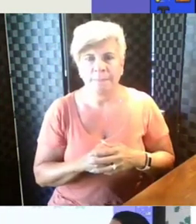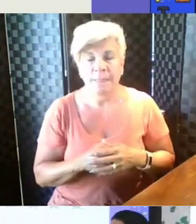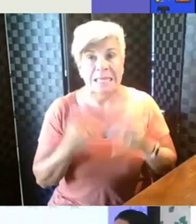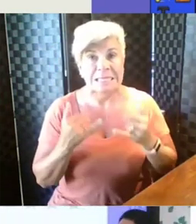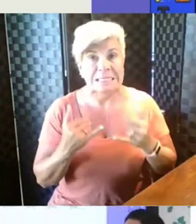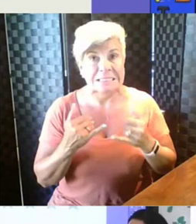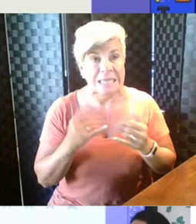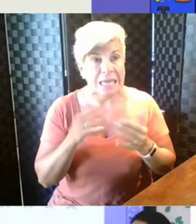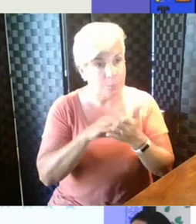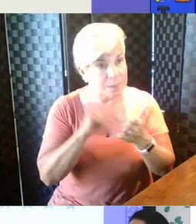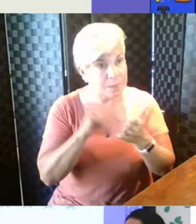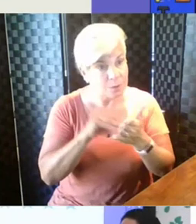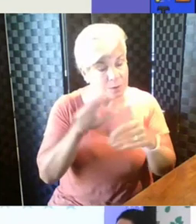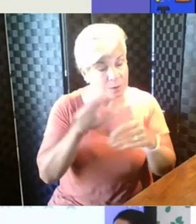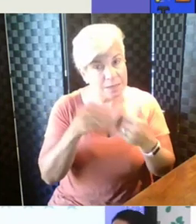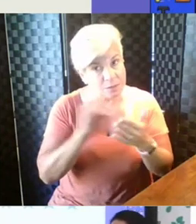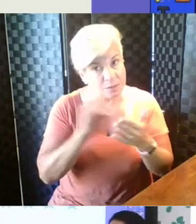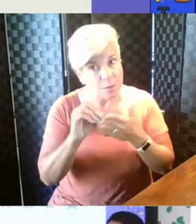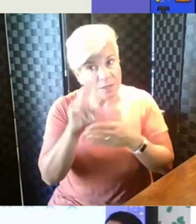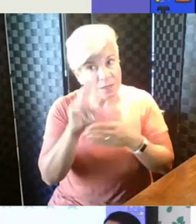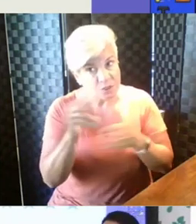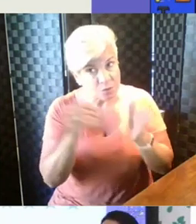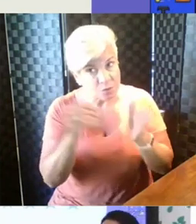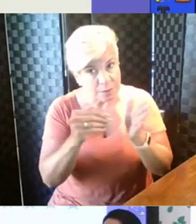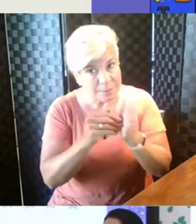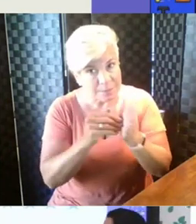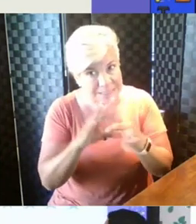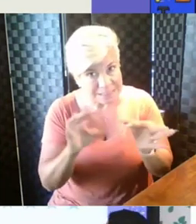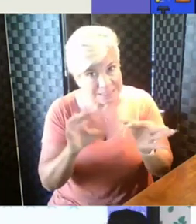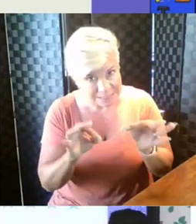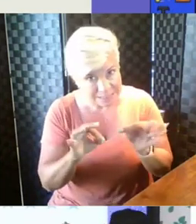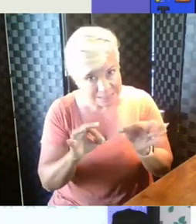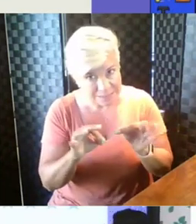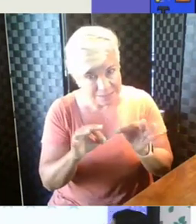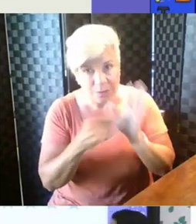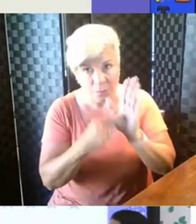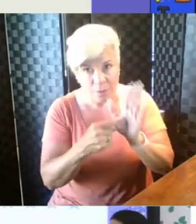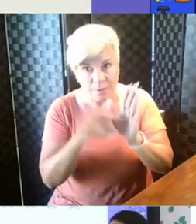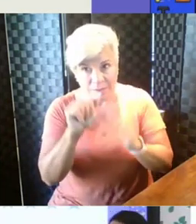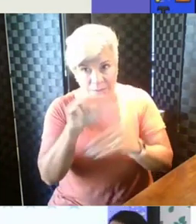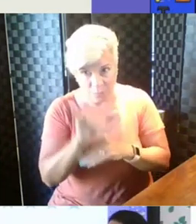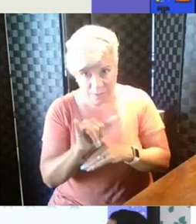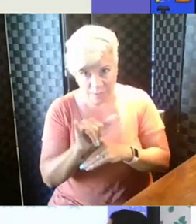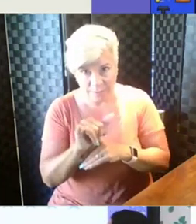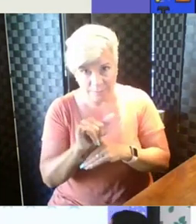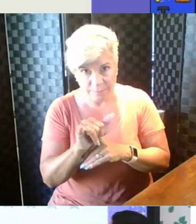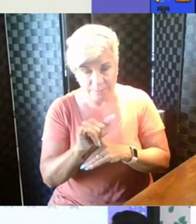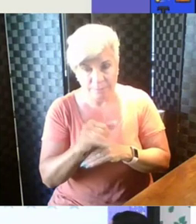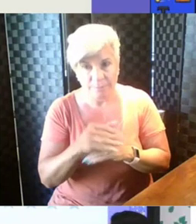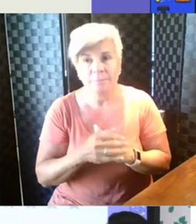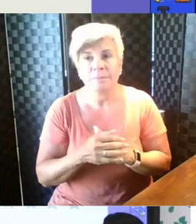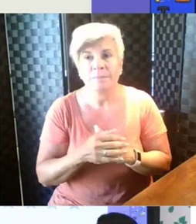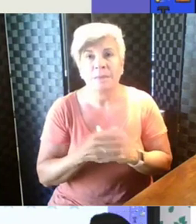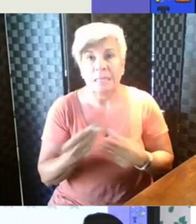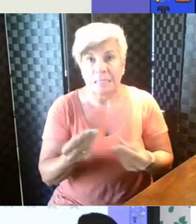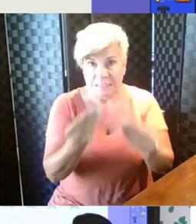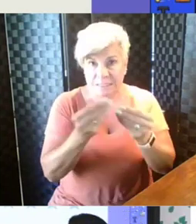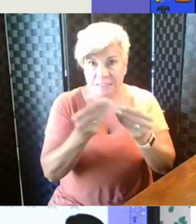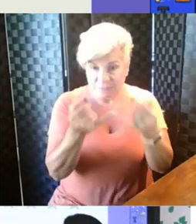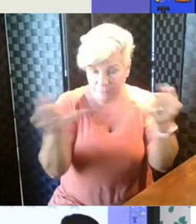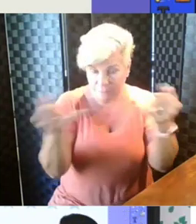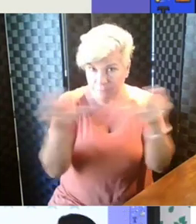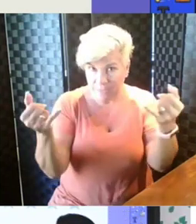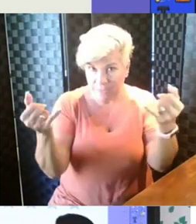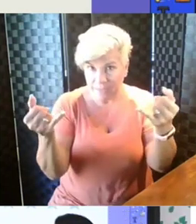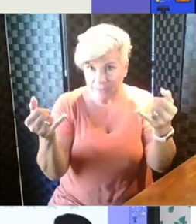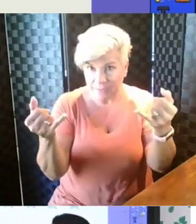Now we've learned how to write two repeated addition sentences that represent this array. And they've given us some